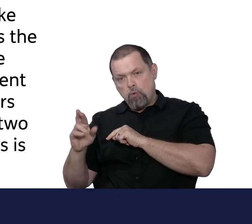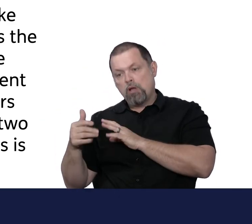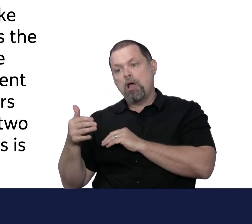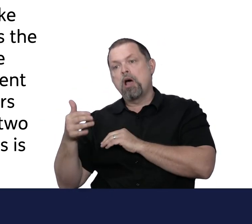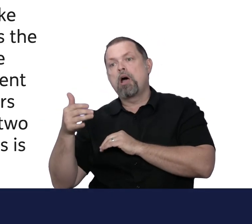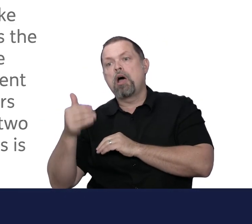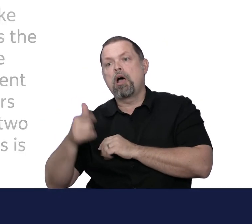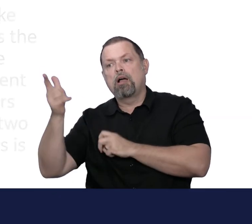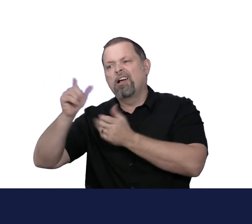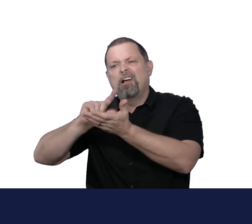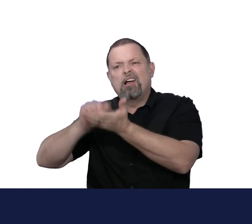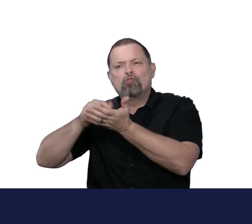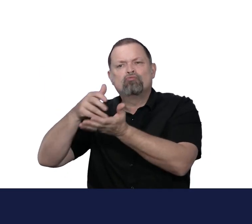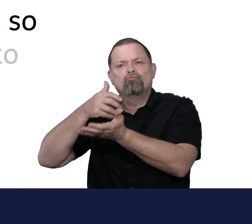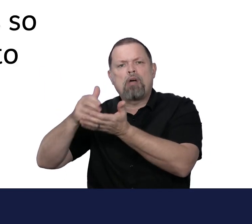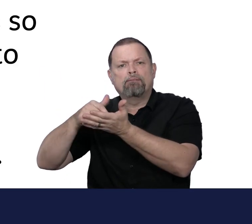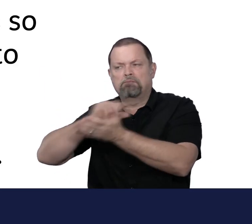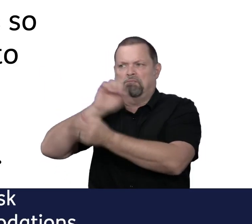well.